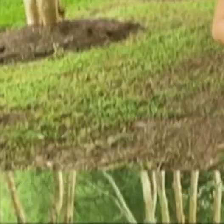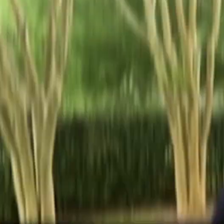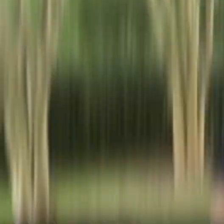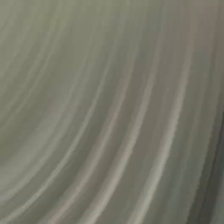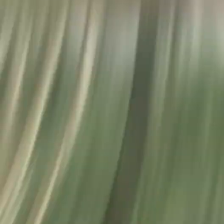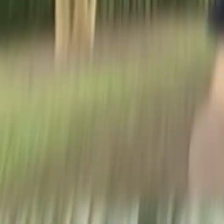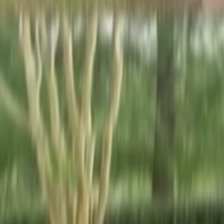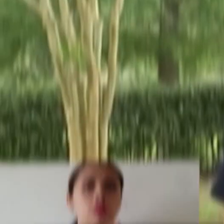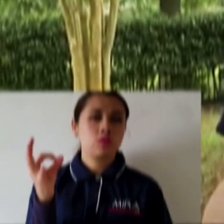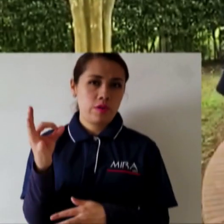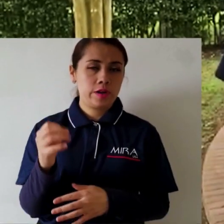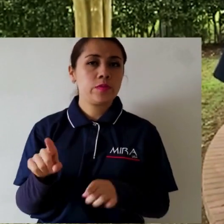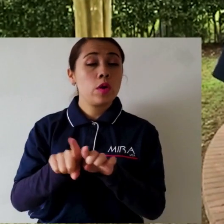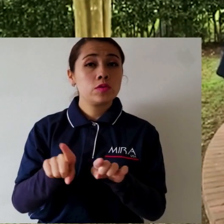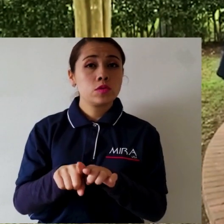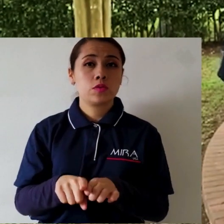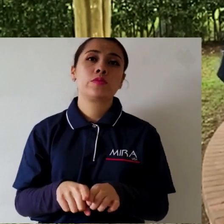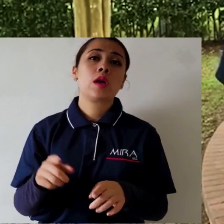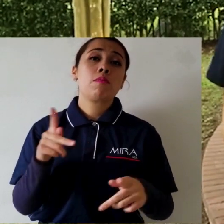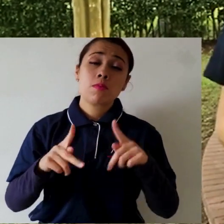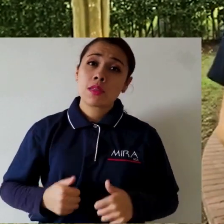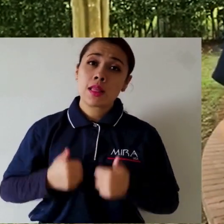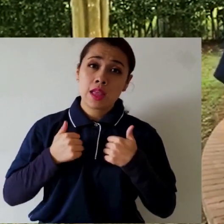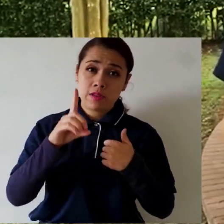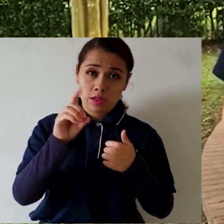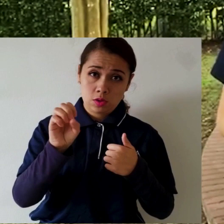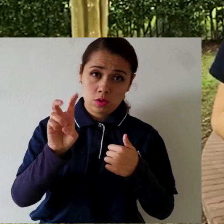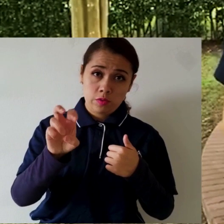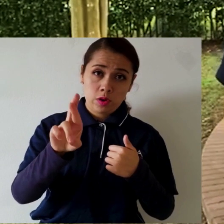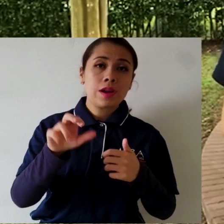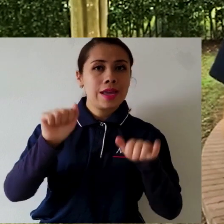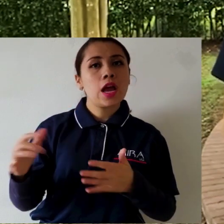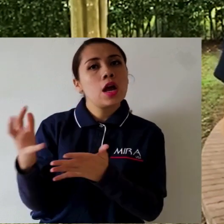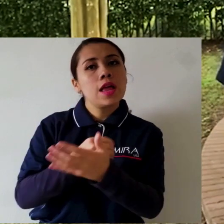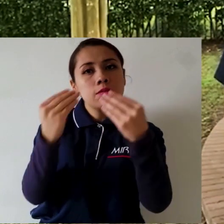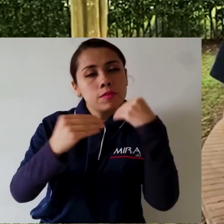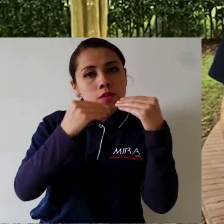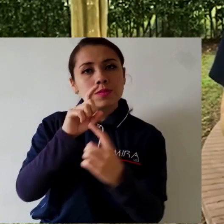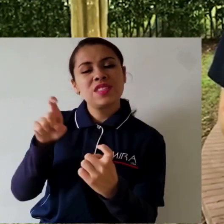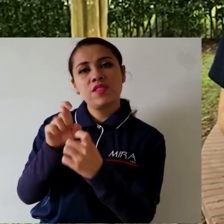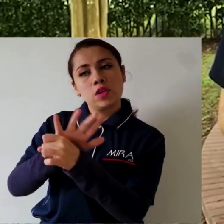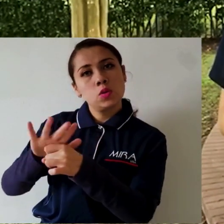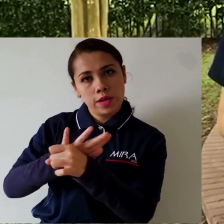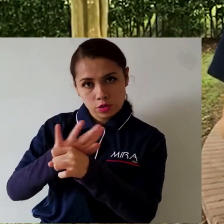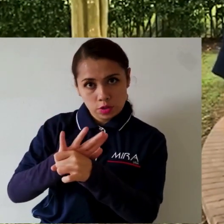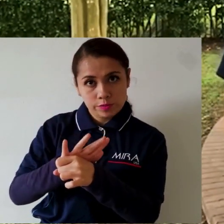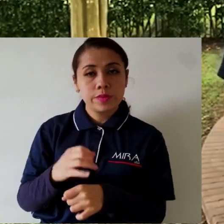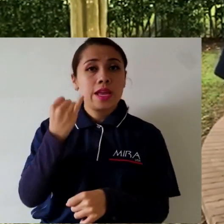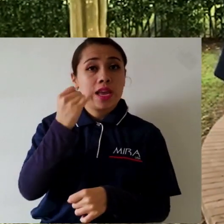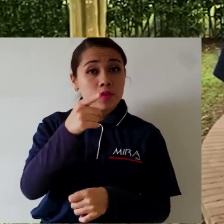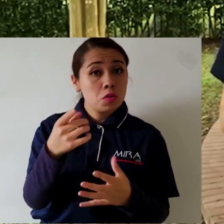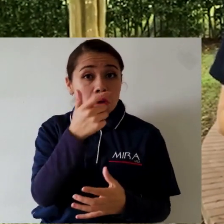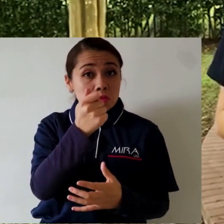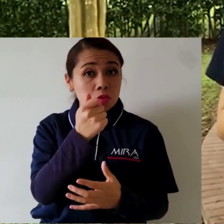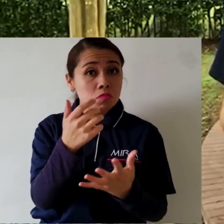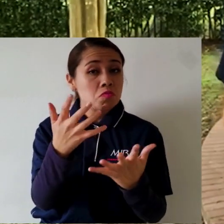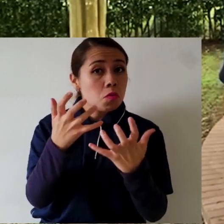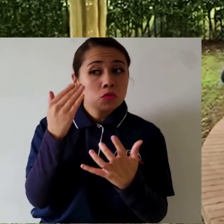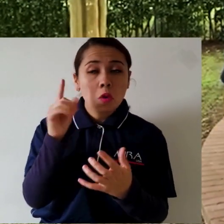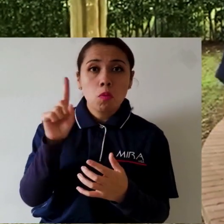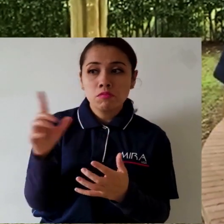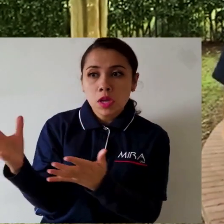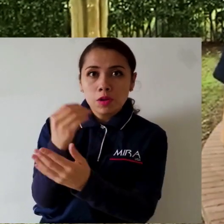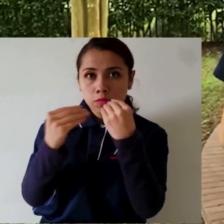Friday. Also, residents will be able to pick up meals at specific locations. To know these locations,